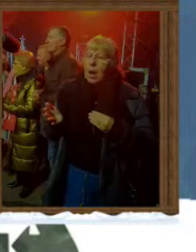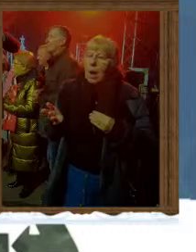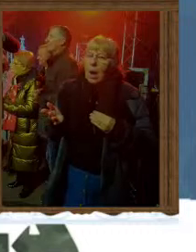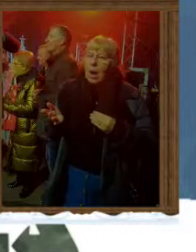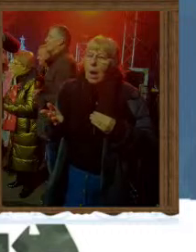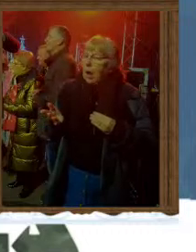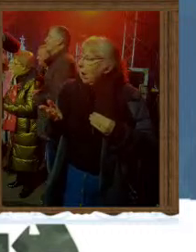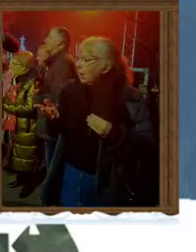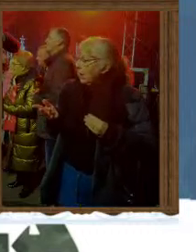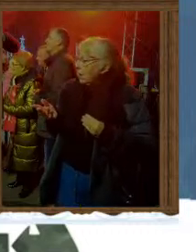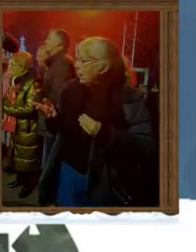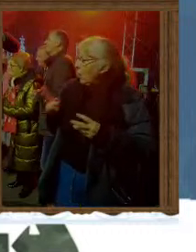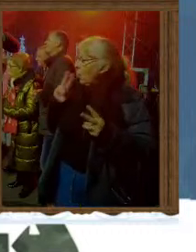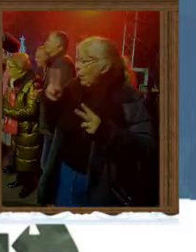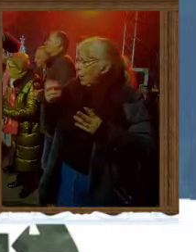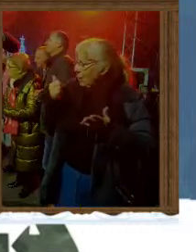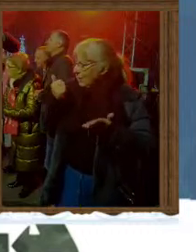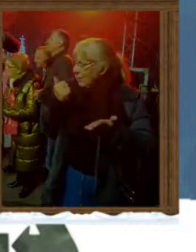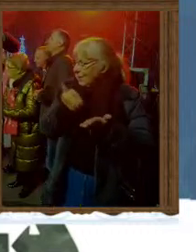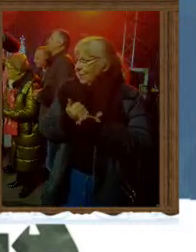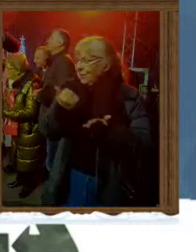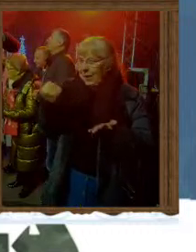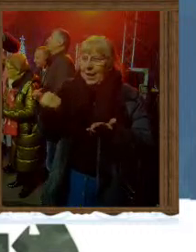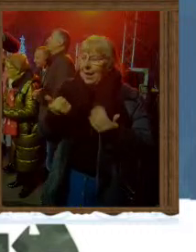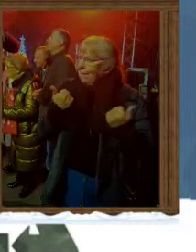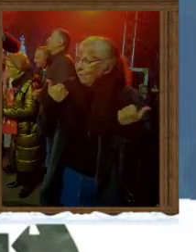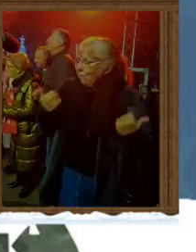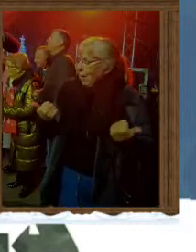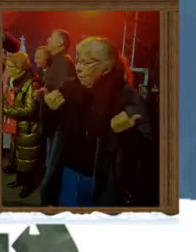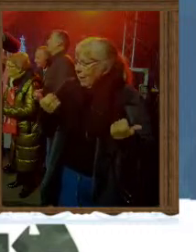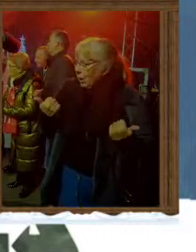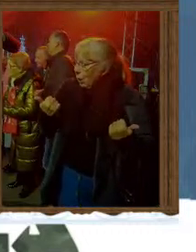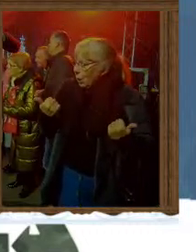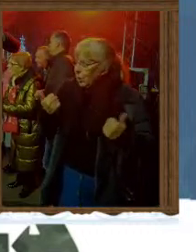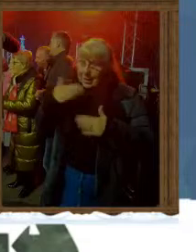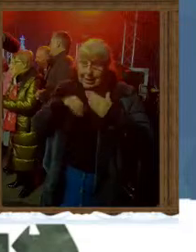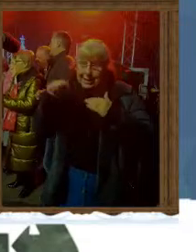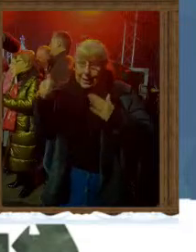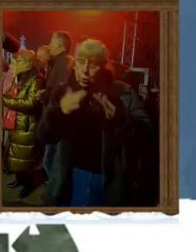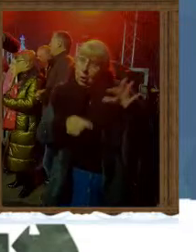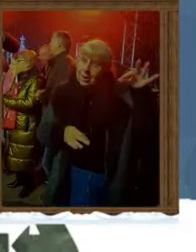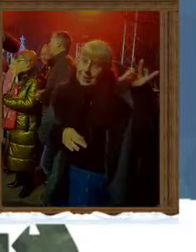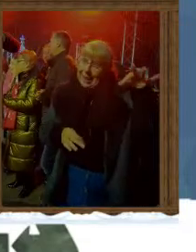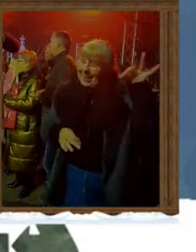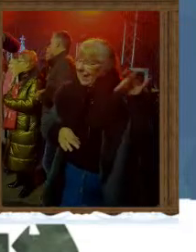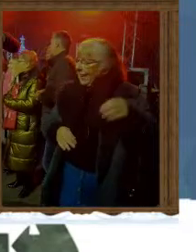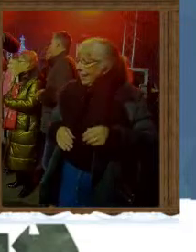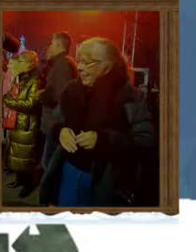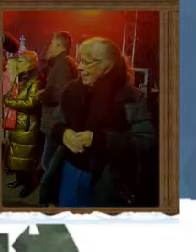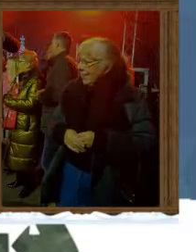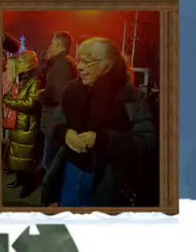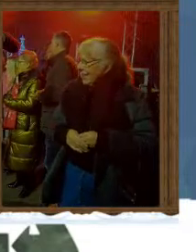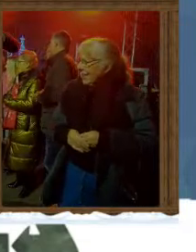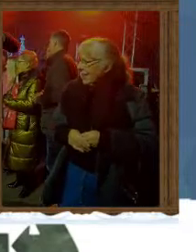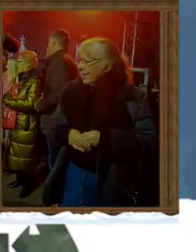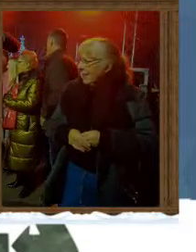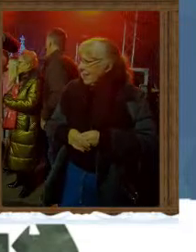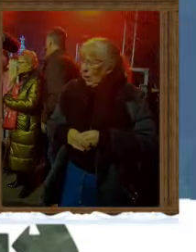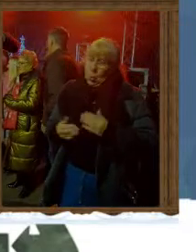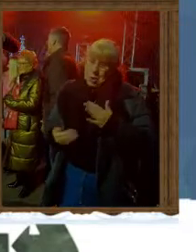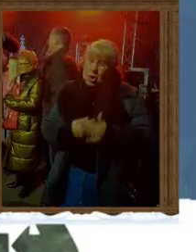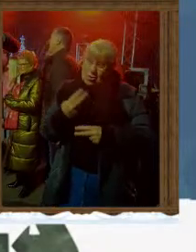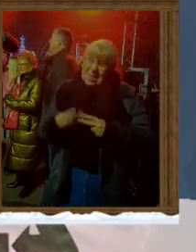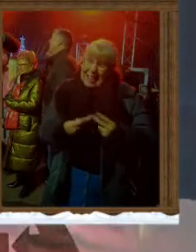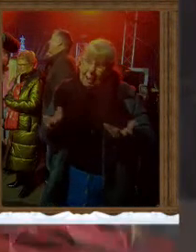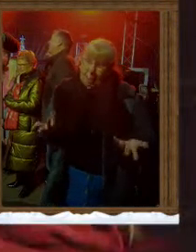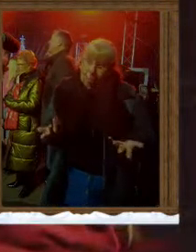Well, it looks fantastic. That's really good. Is that hanging up in the house? It just recycles. Brilliant. Well,